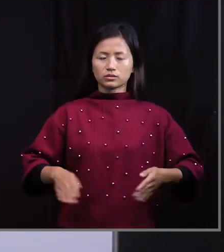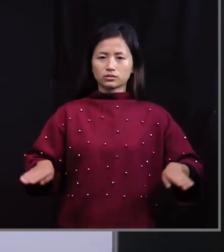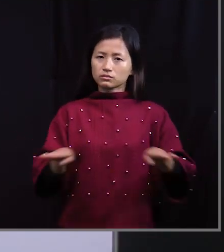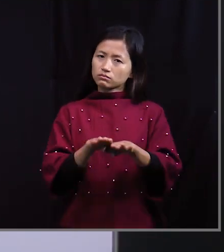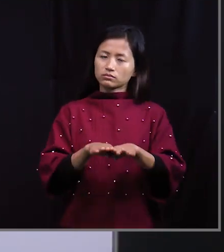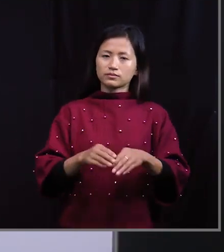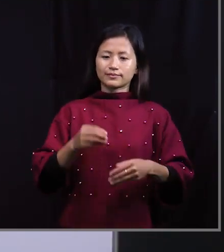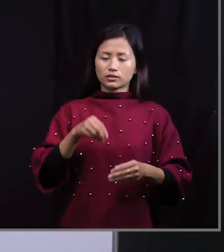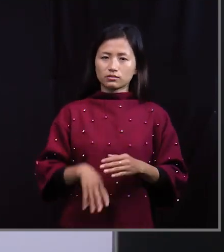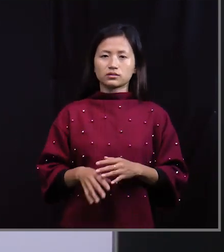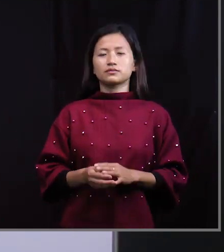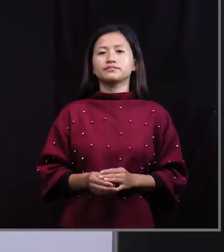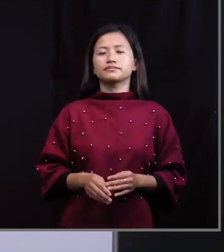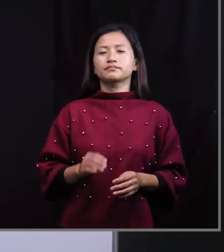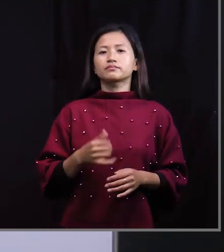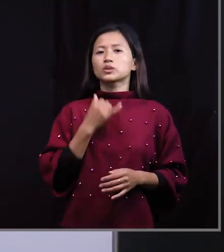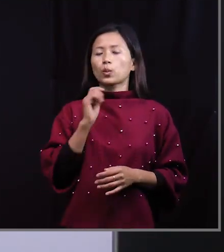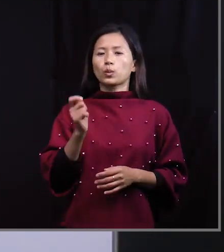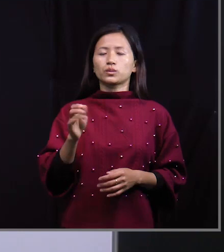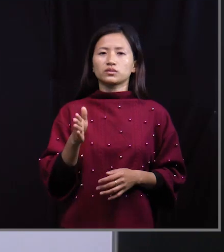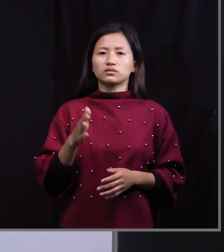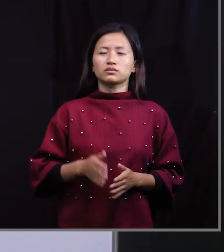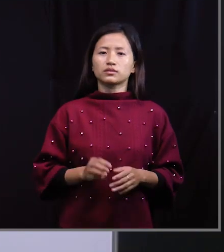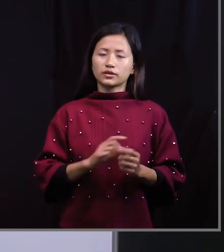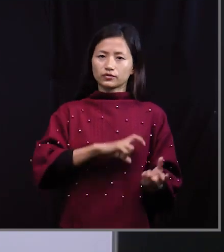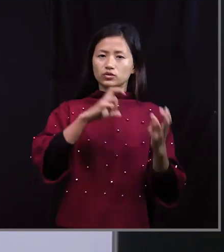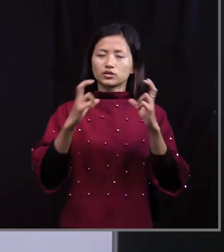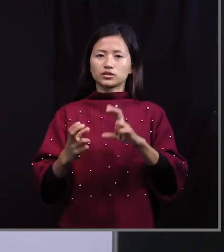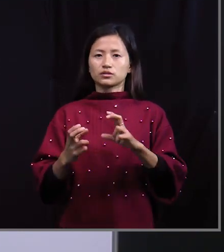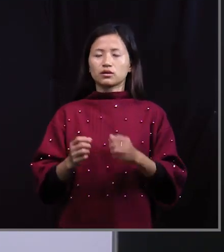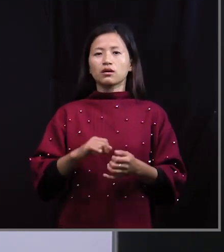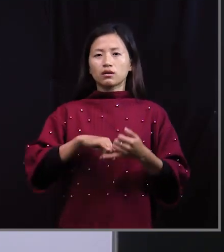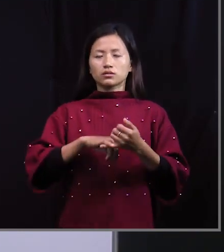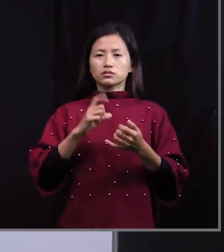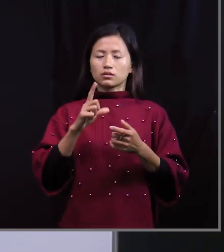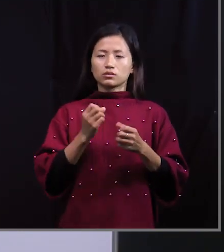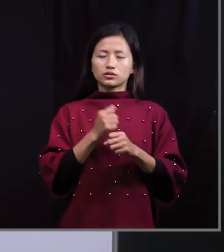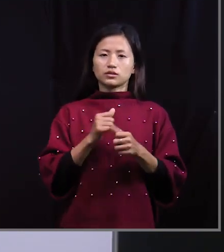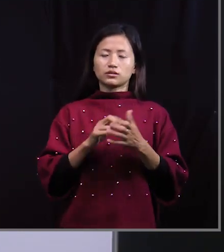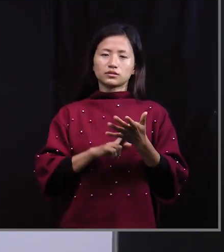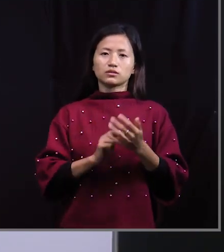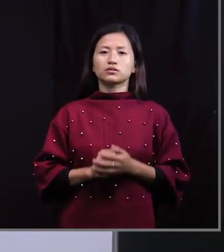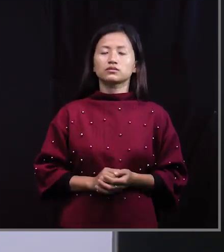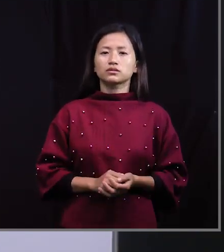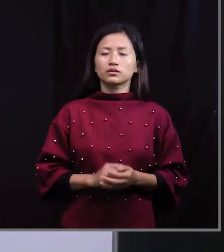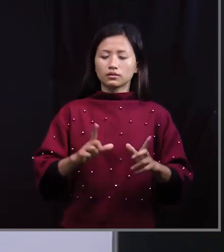anymore. So they have to change their slogan from "Come Alive." And